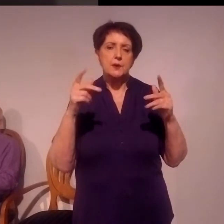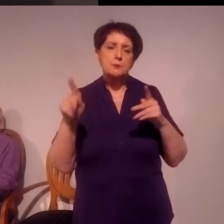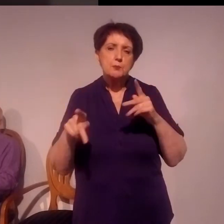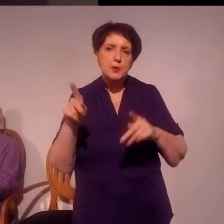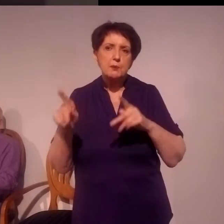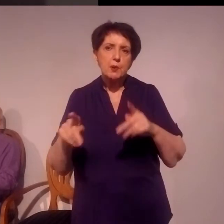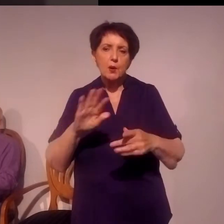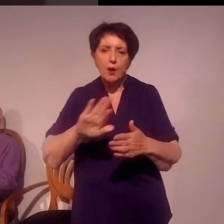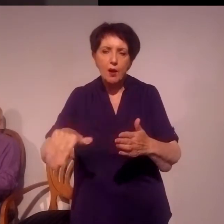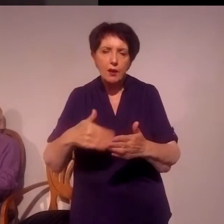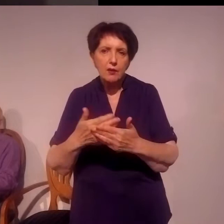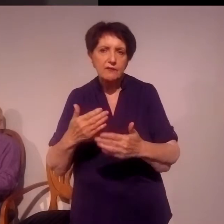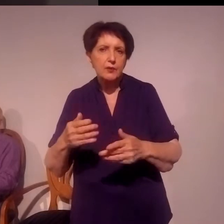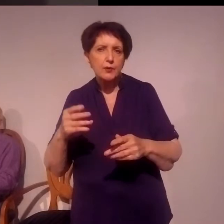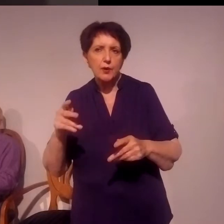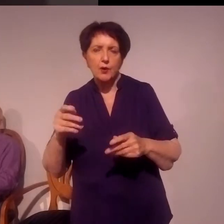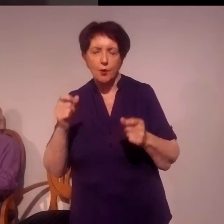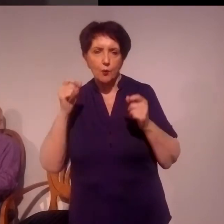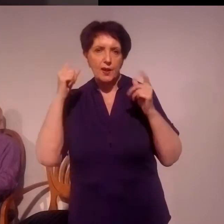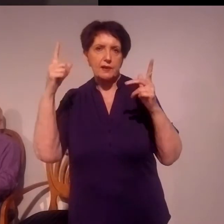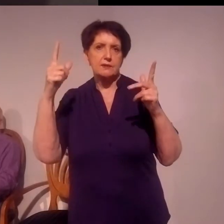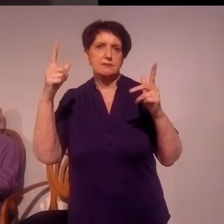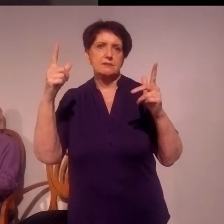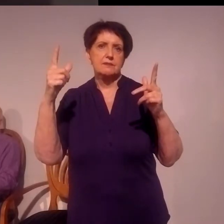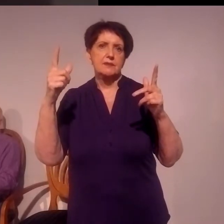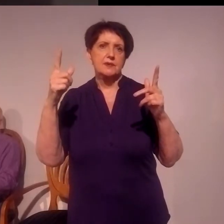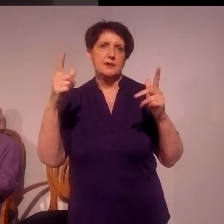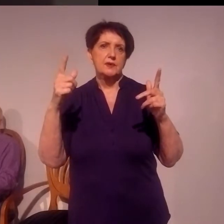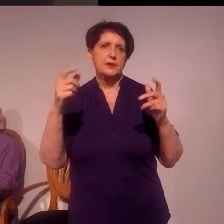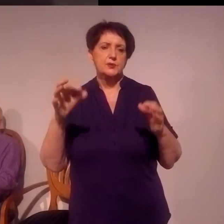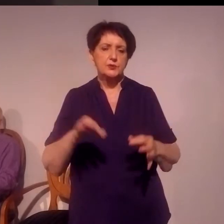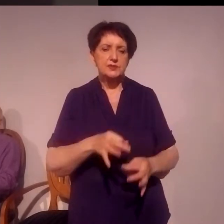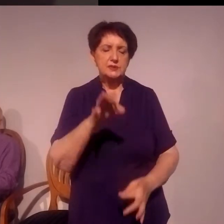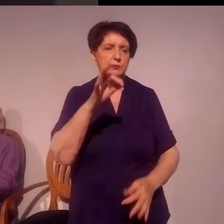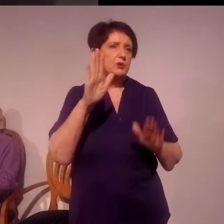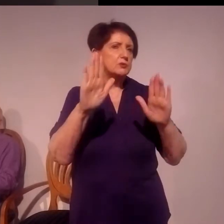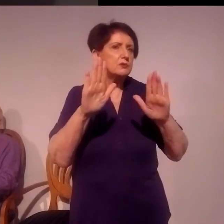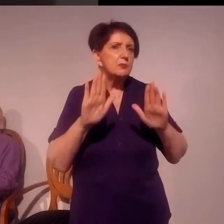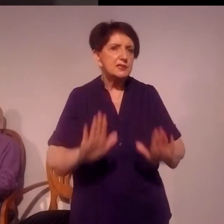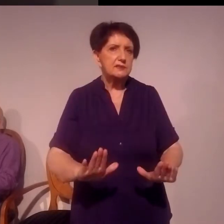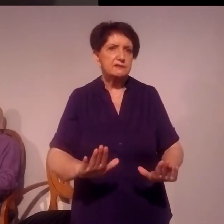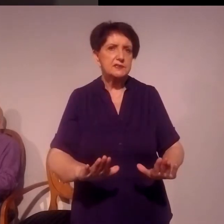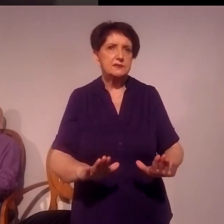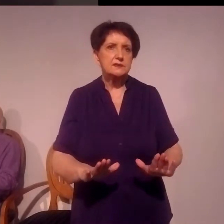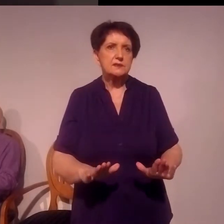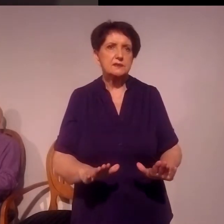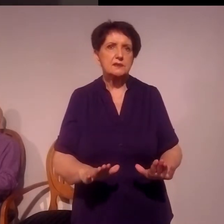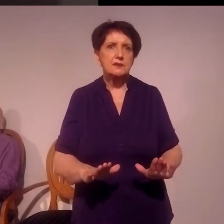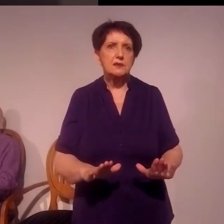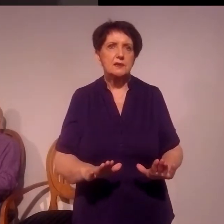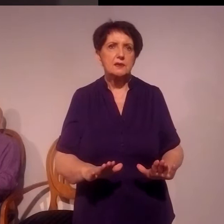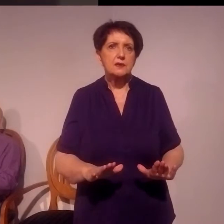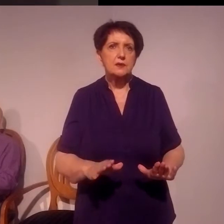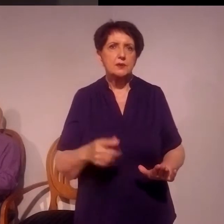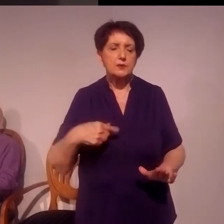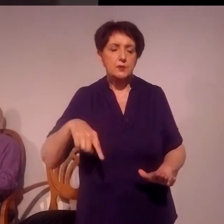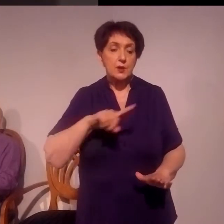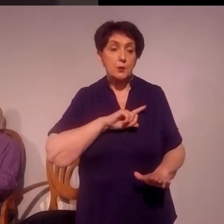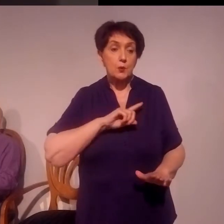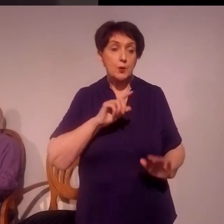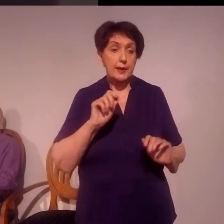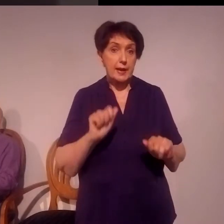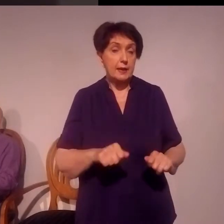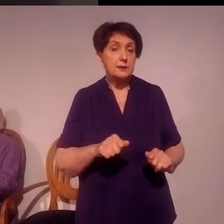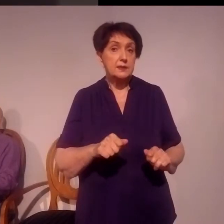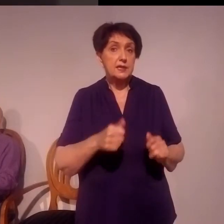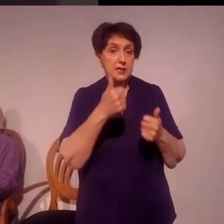humanity is awakened to its spiritual magnificence, that we may each be